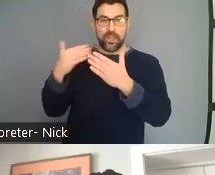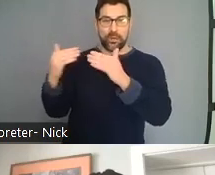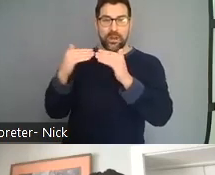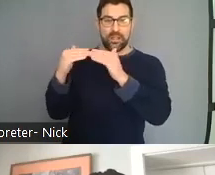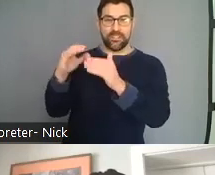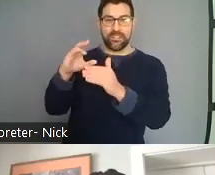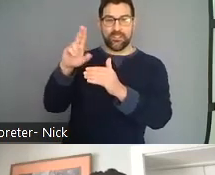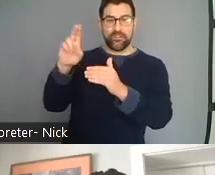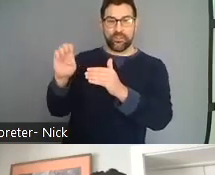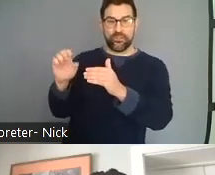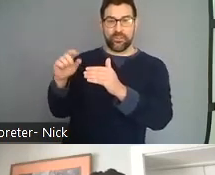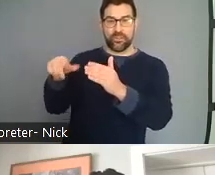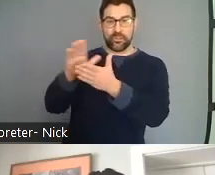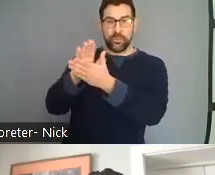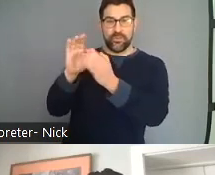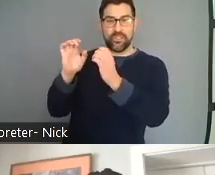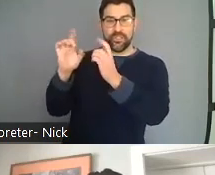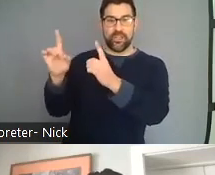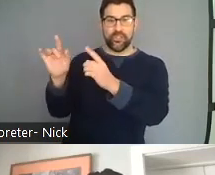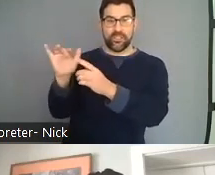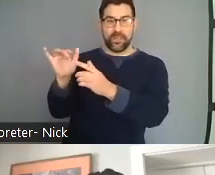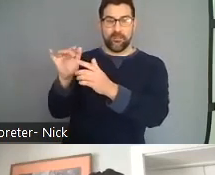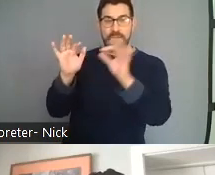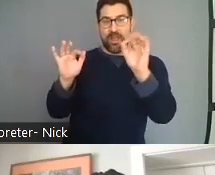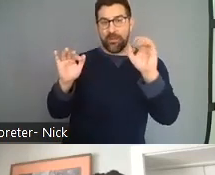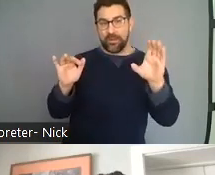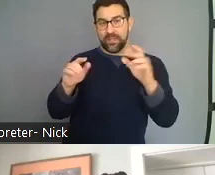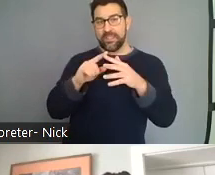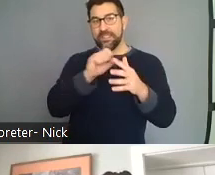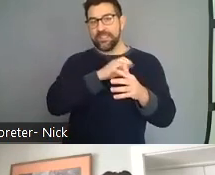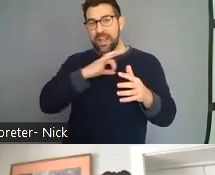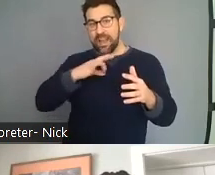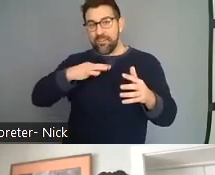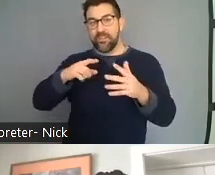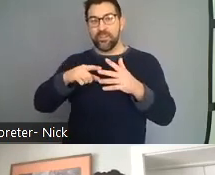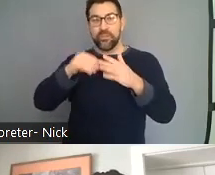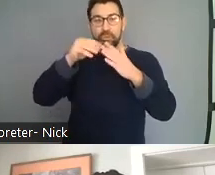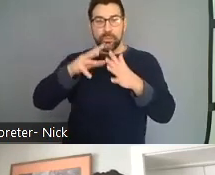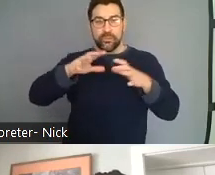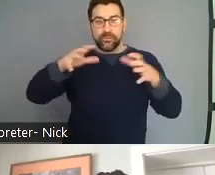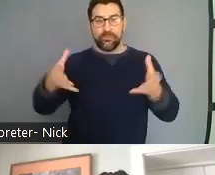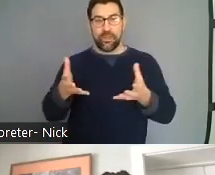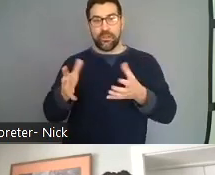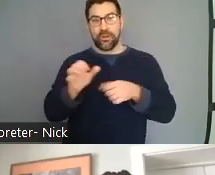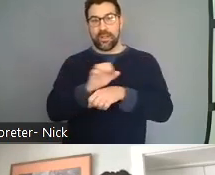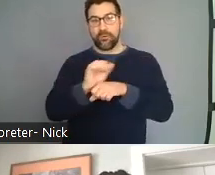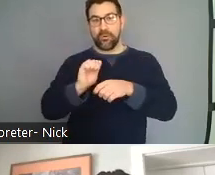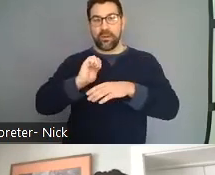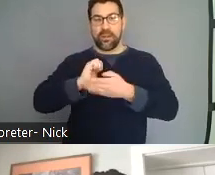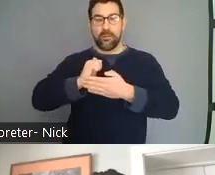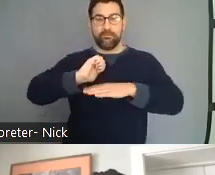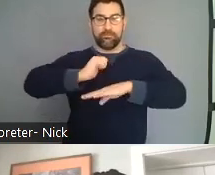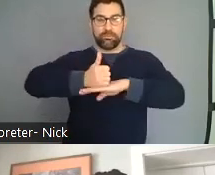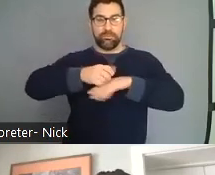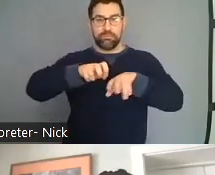Urban Education and the School of Education as well, our faculty, staff, and students whose labor enabled this event, namely Jawan